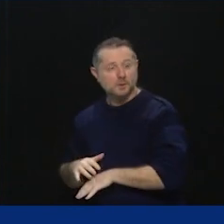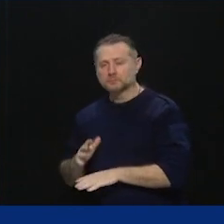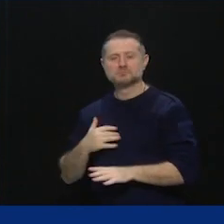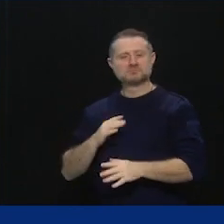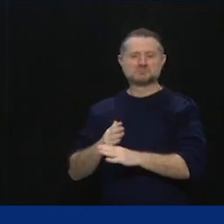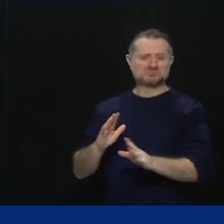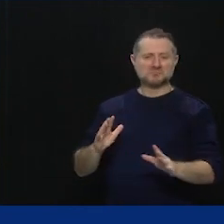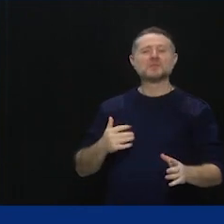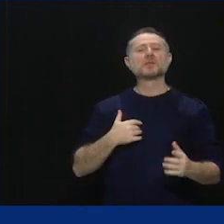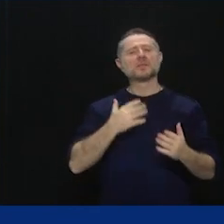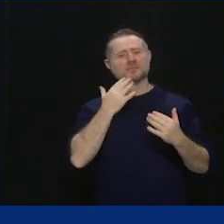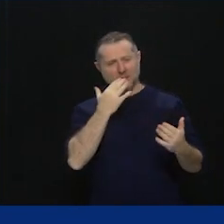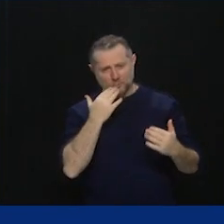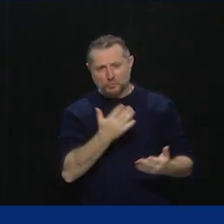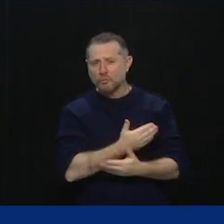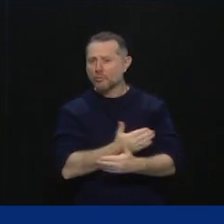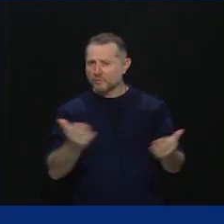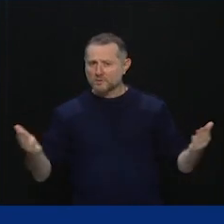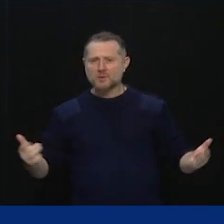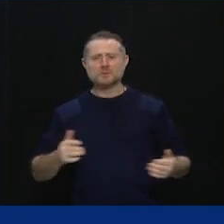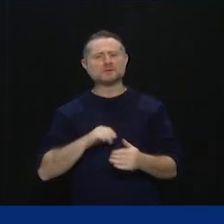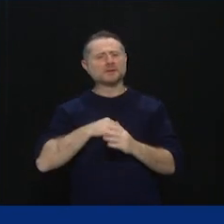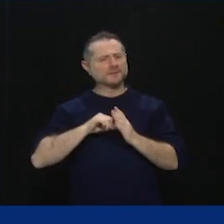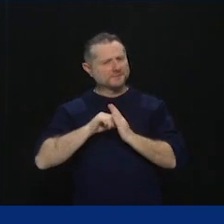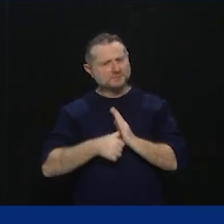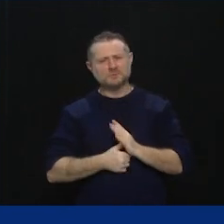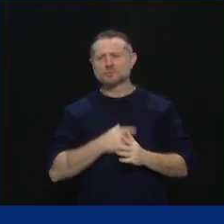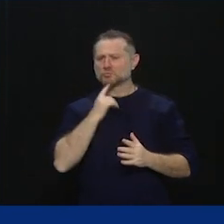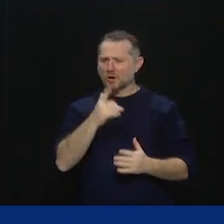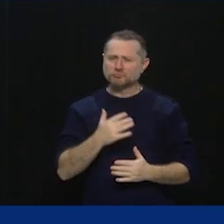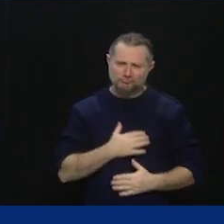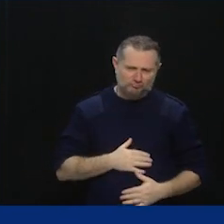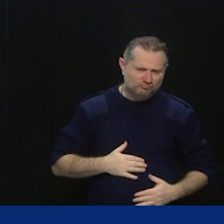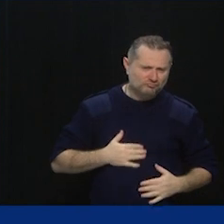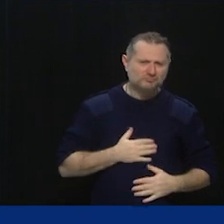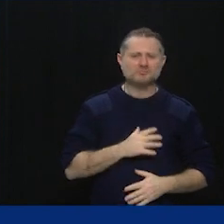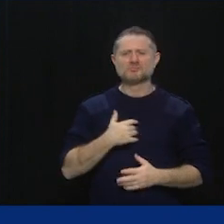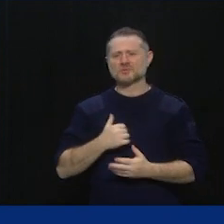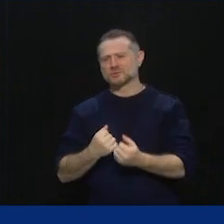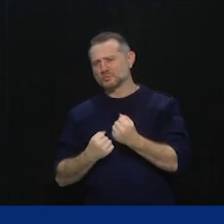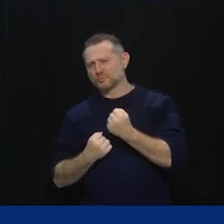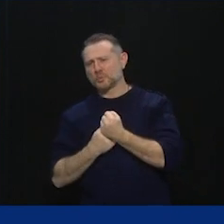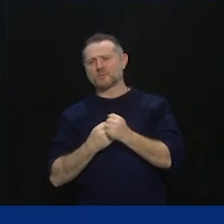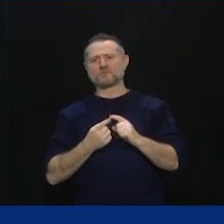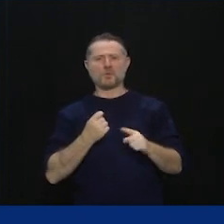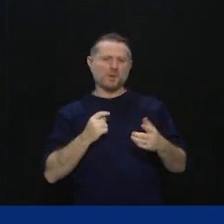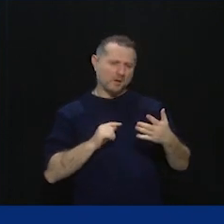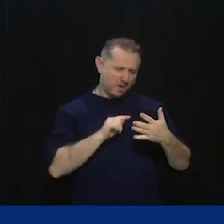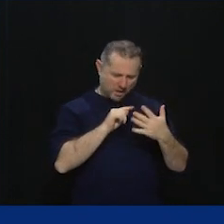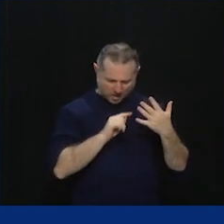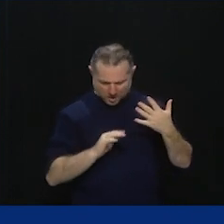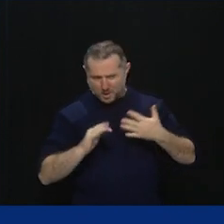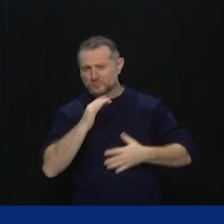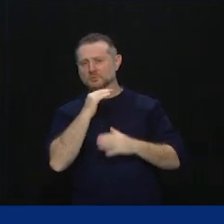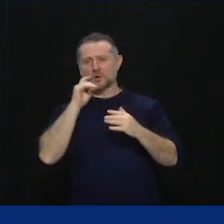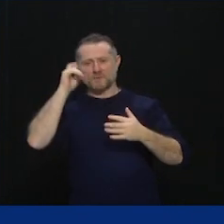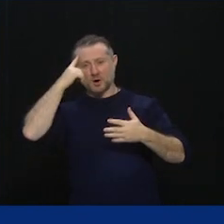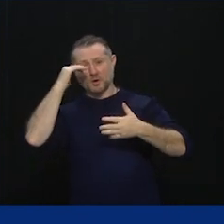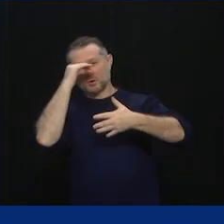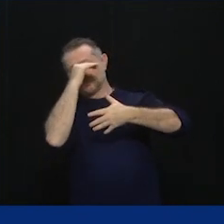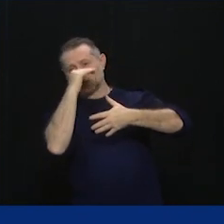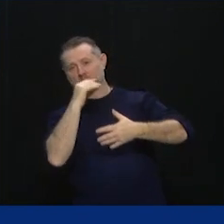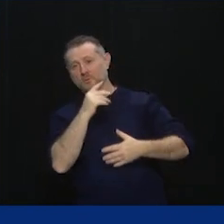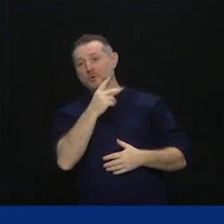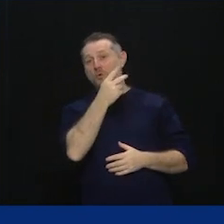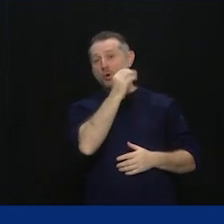and reiterate our sincere appreciation for the support from all levels of government. Thank you, Governor Hochul and County